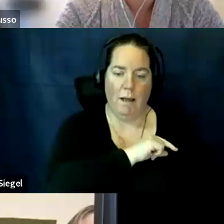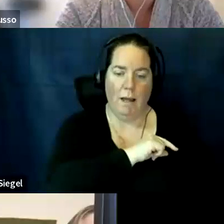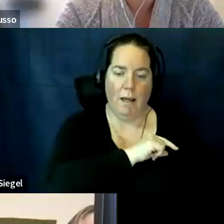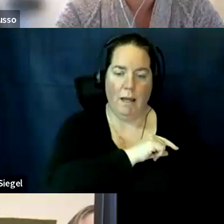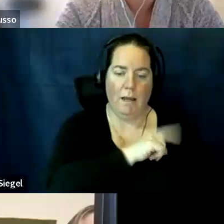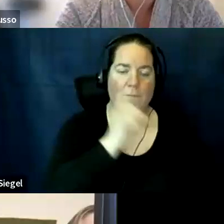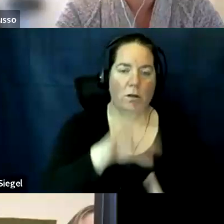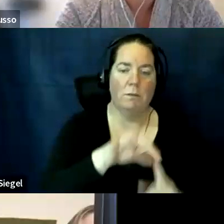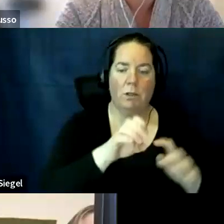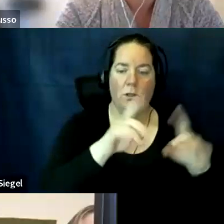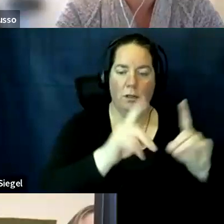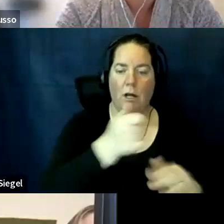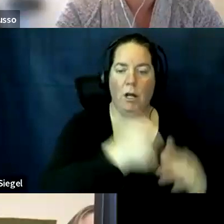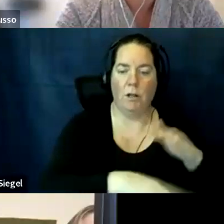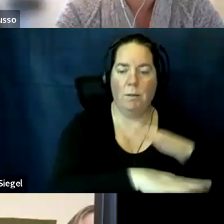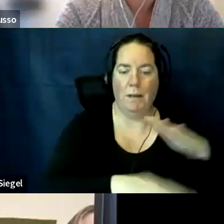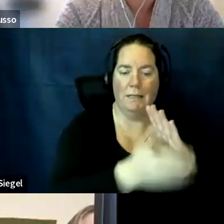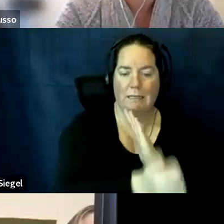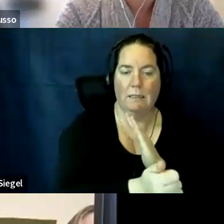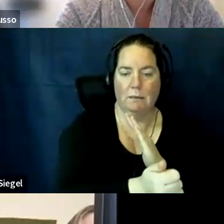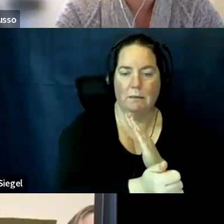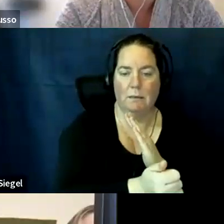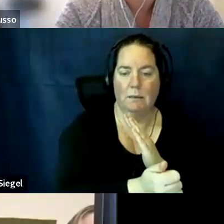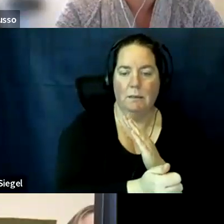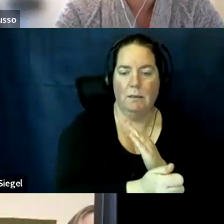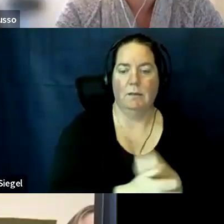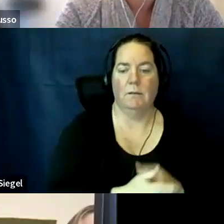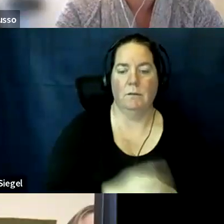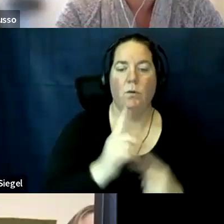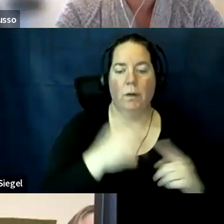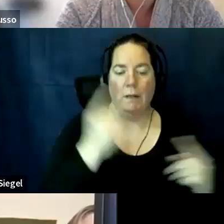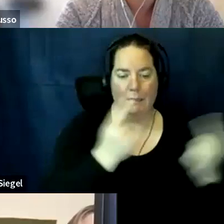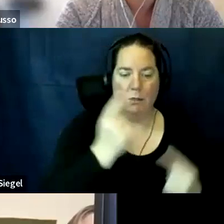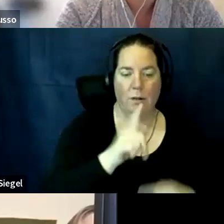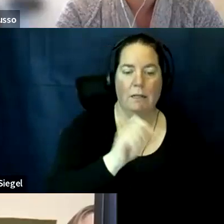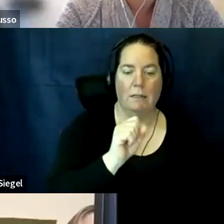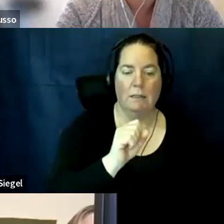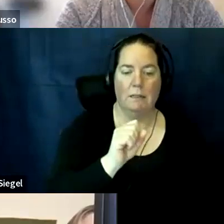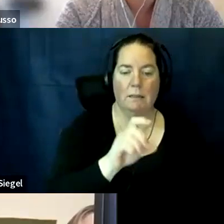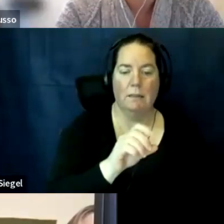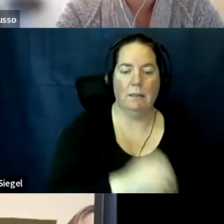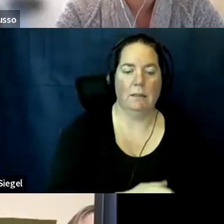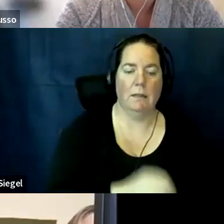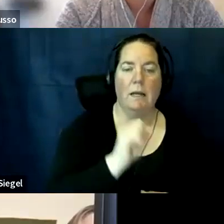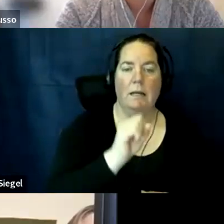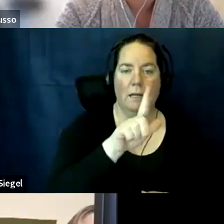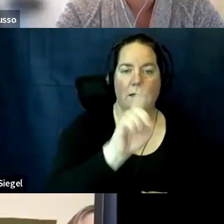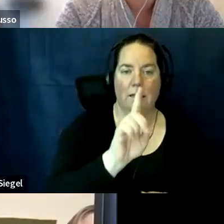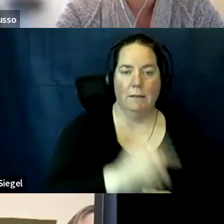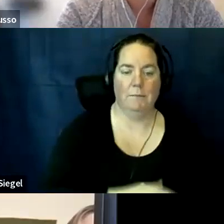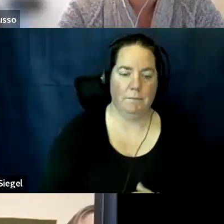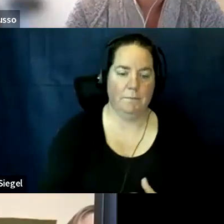special education under the basic skill area of functional skills when considering SLD. Right. And like I said, we'll get more into